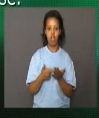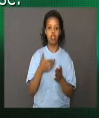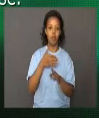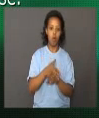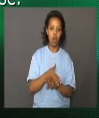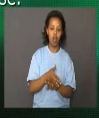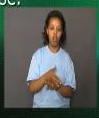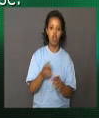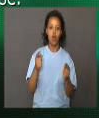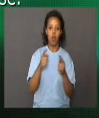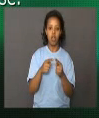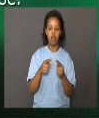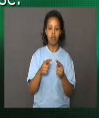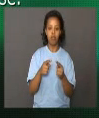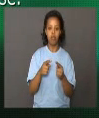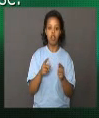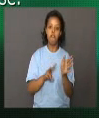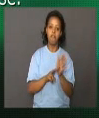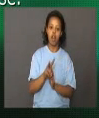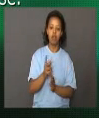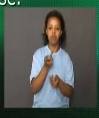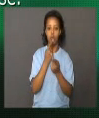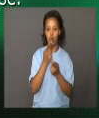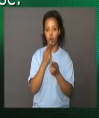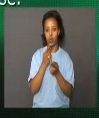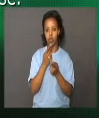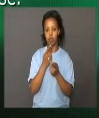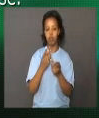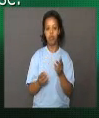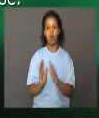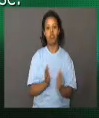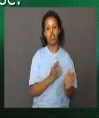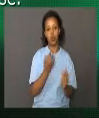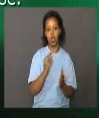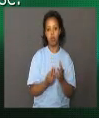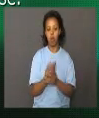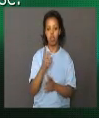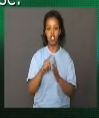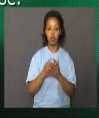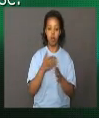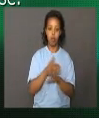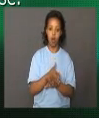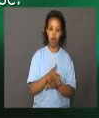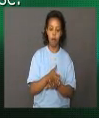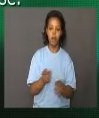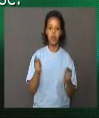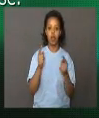The RNA produces viral proteins, including the reverse